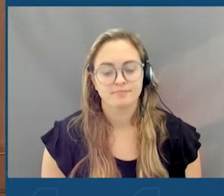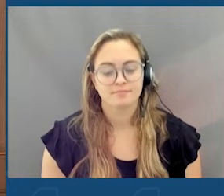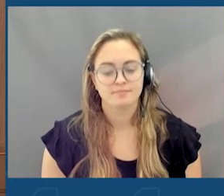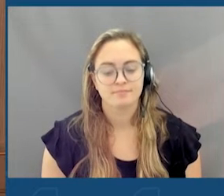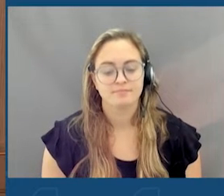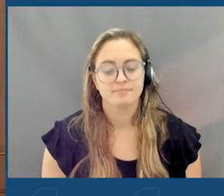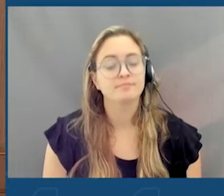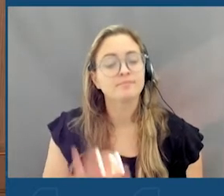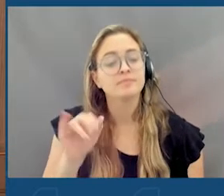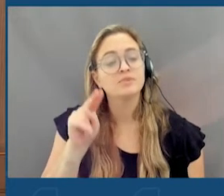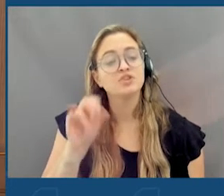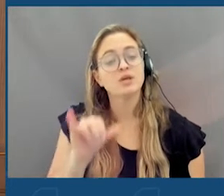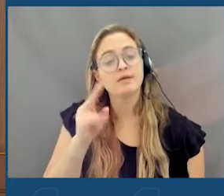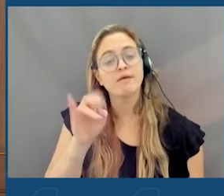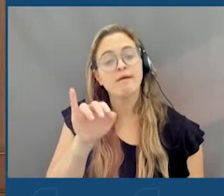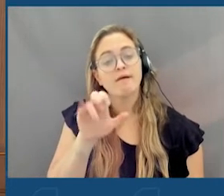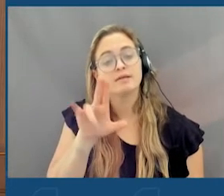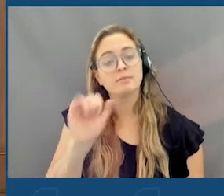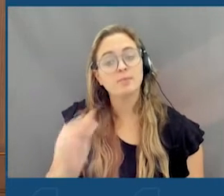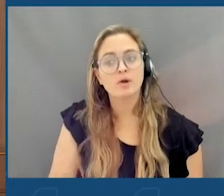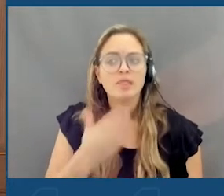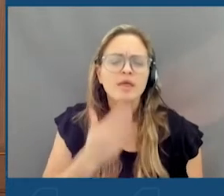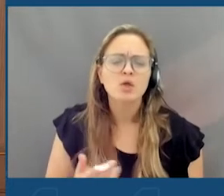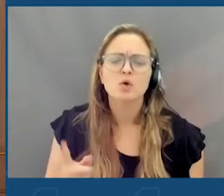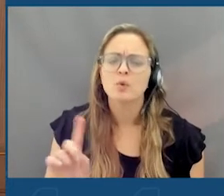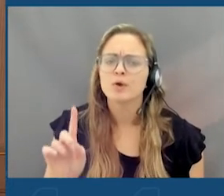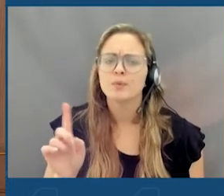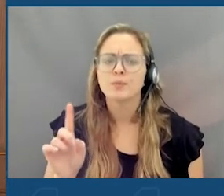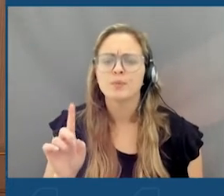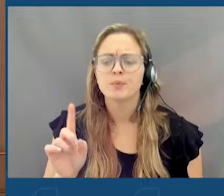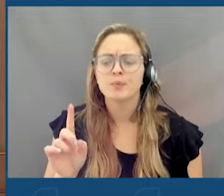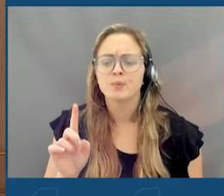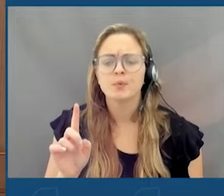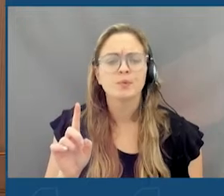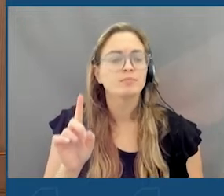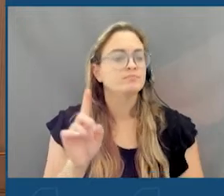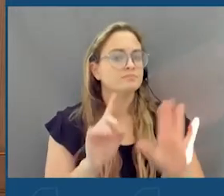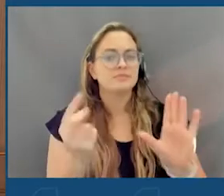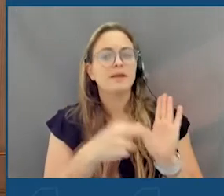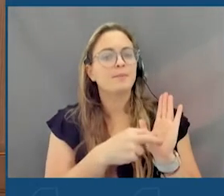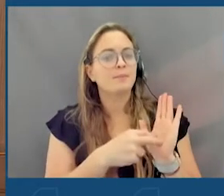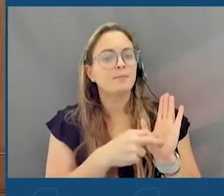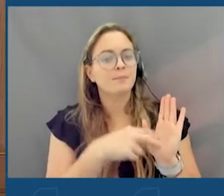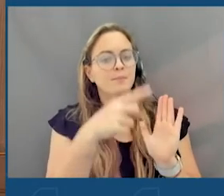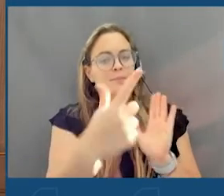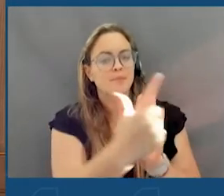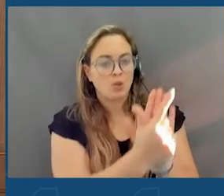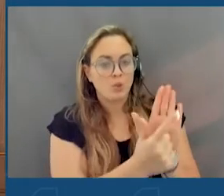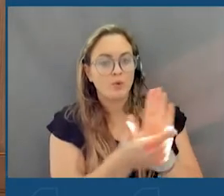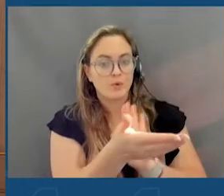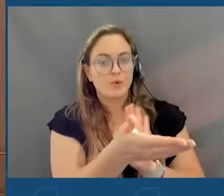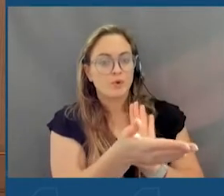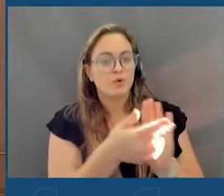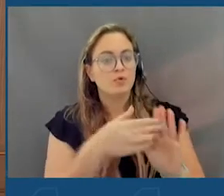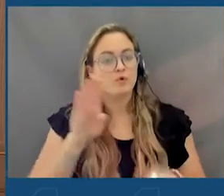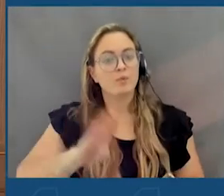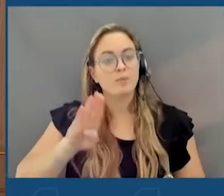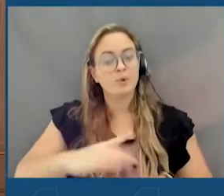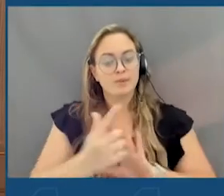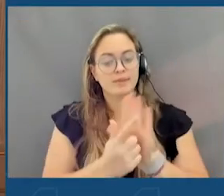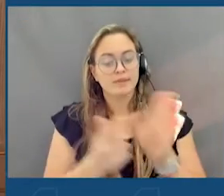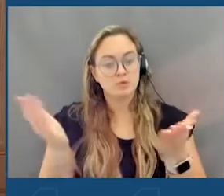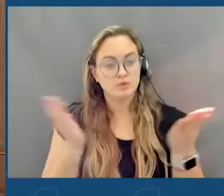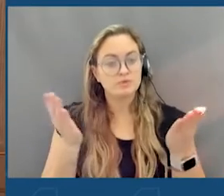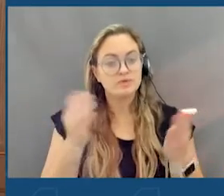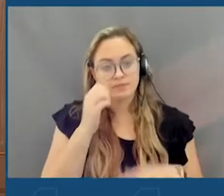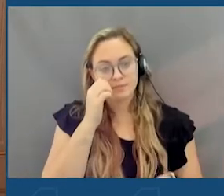Jenny Eisenberg, thank you. Where's Jenny? She's the attorney. Stand up. This is the attorney from Brooklyn Legal Services